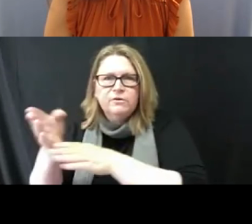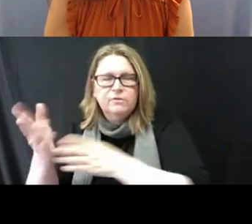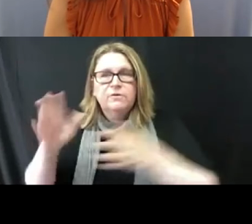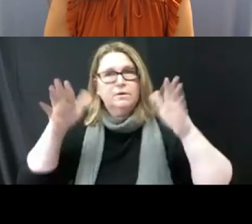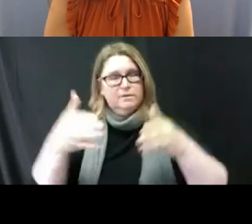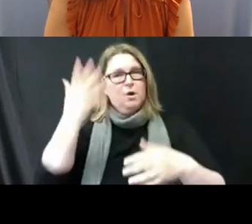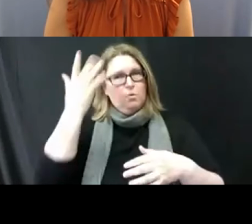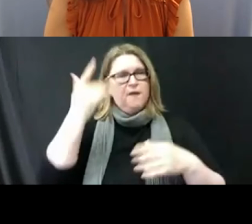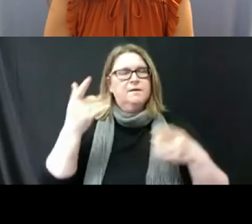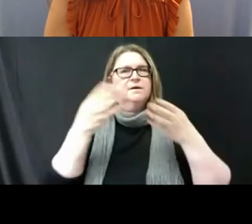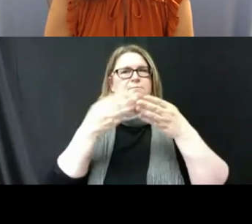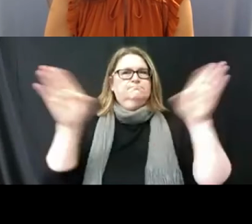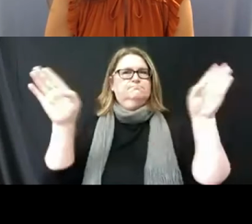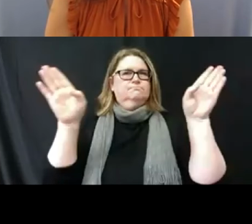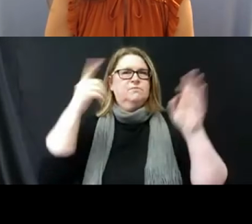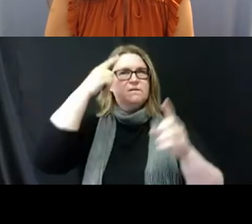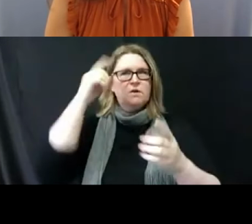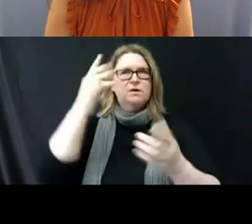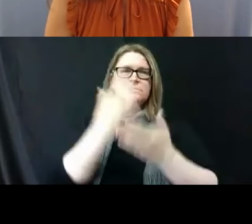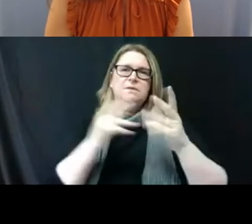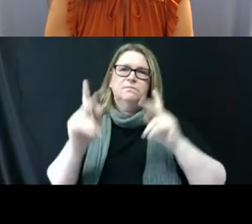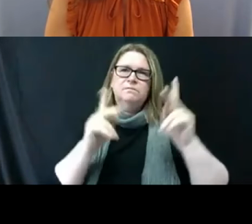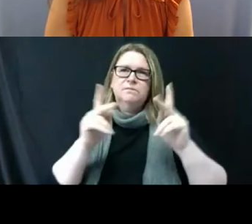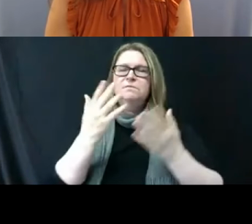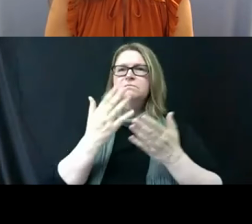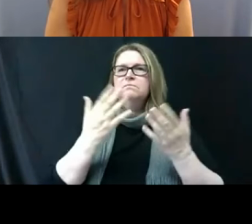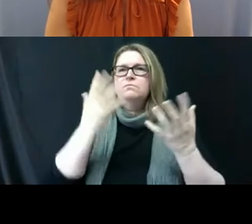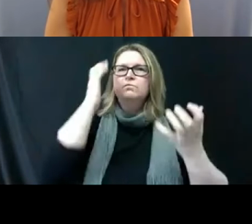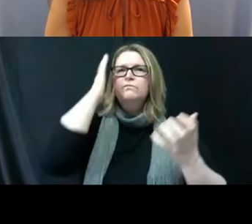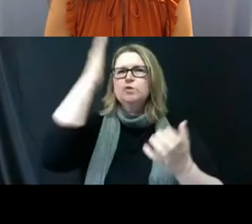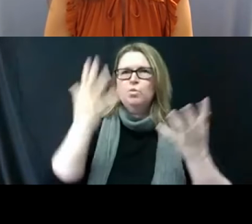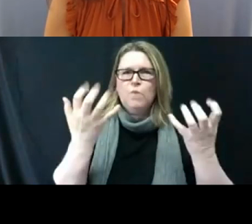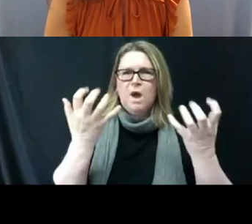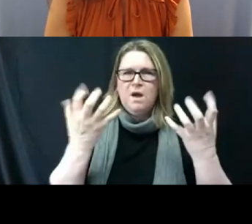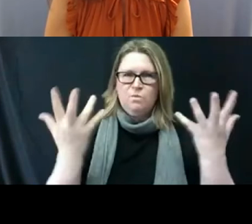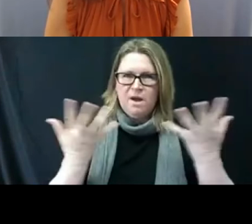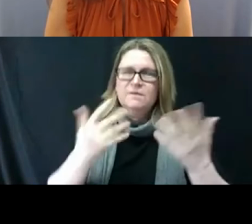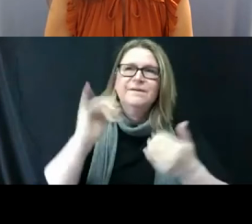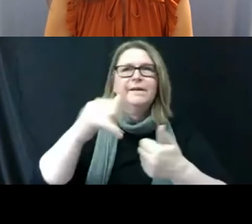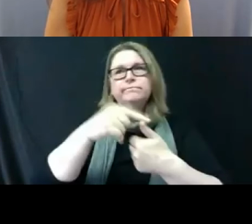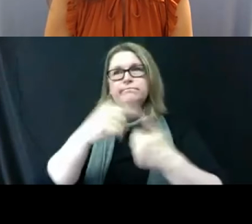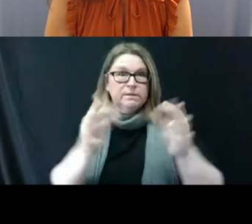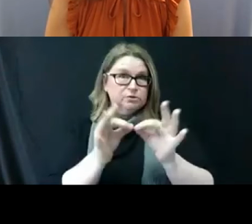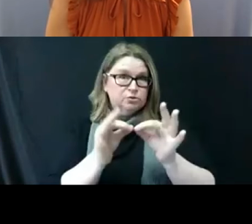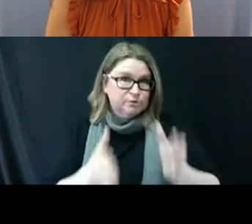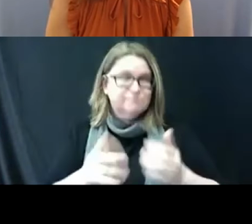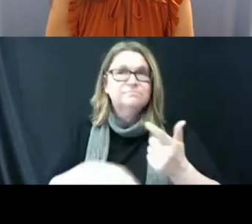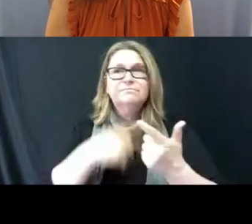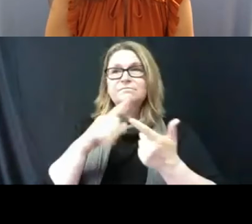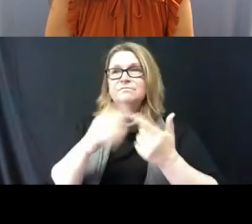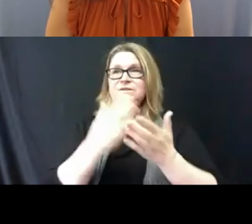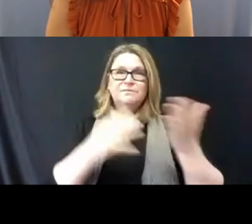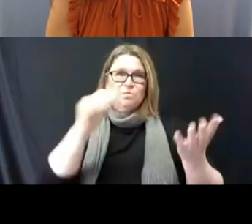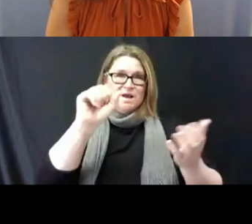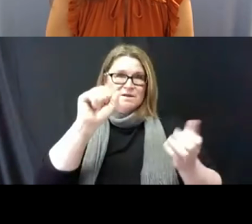we don't just, we focus on general studies. For example,